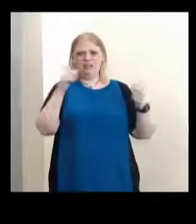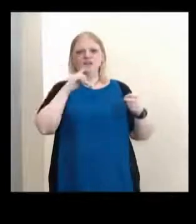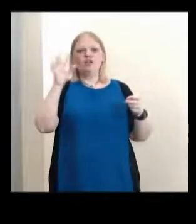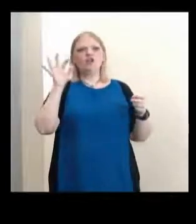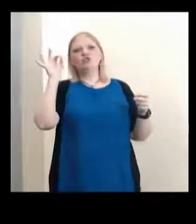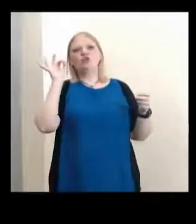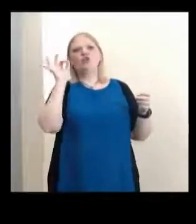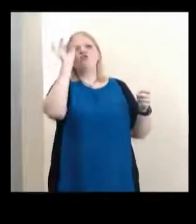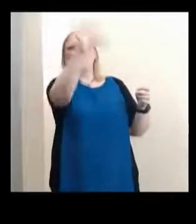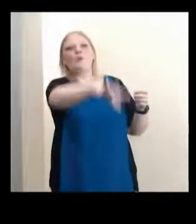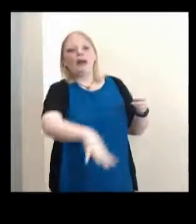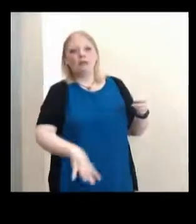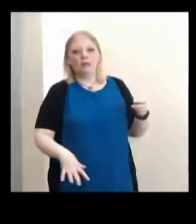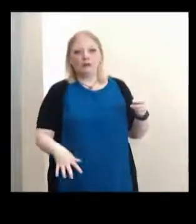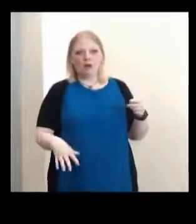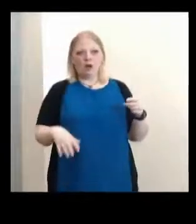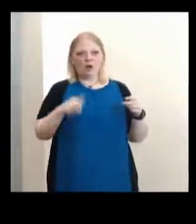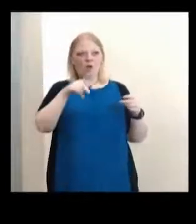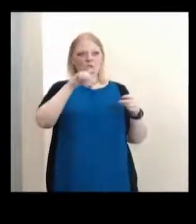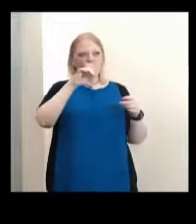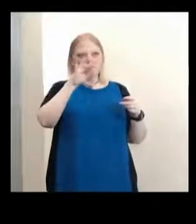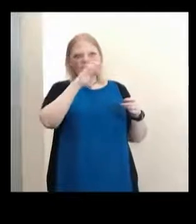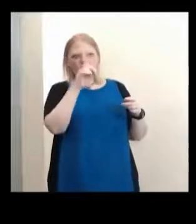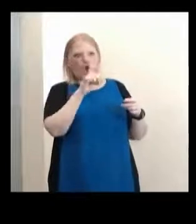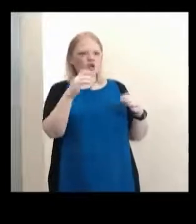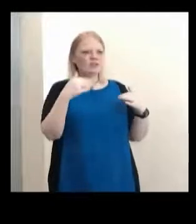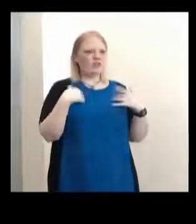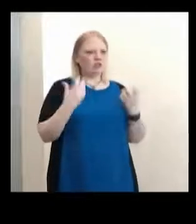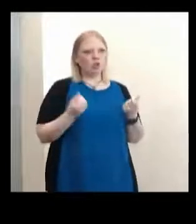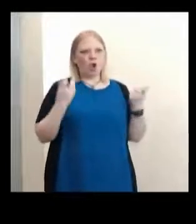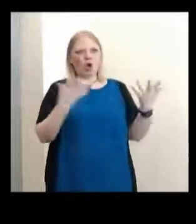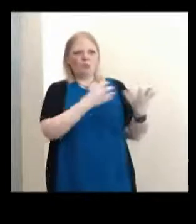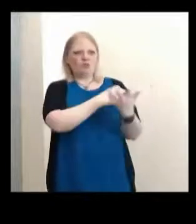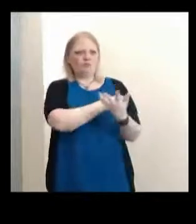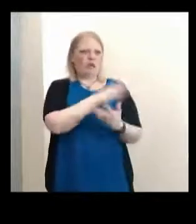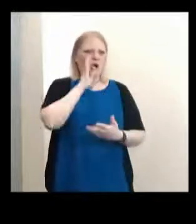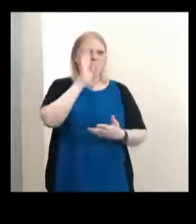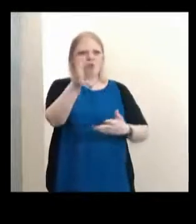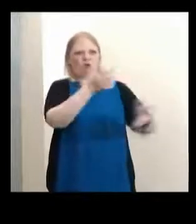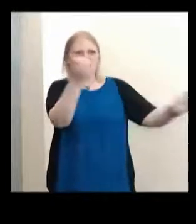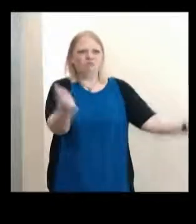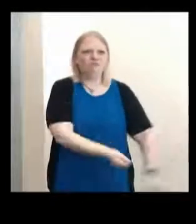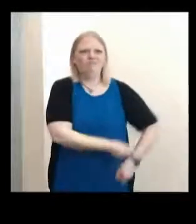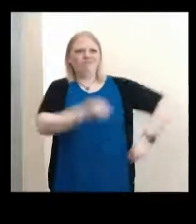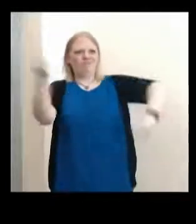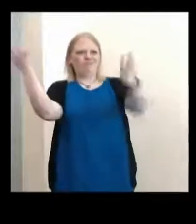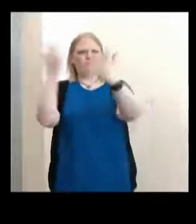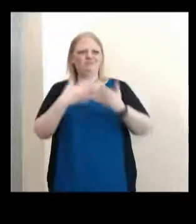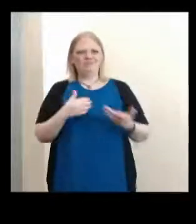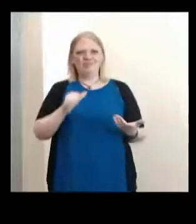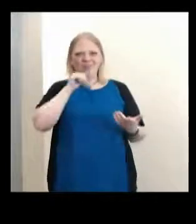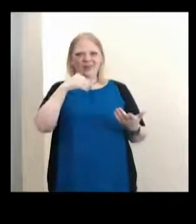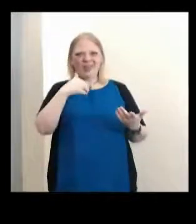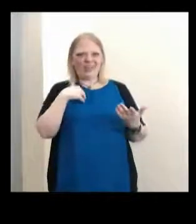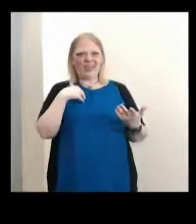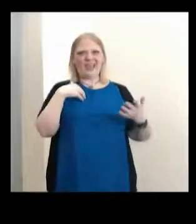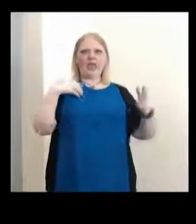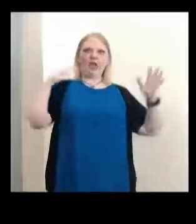like Mark Poloncarz has all this power, and we're going to strip him of his power. I don't have all that power.